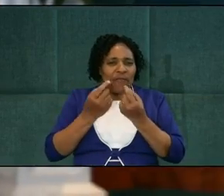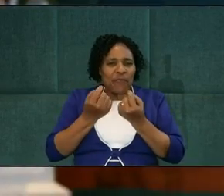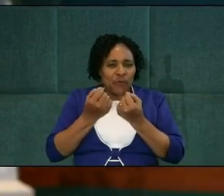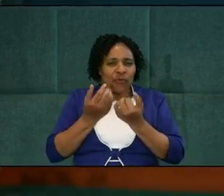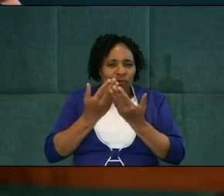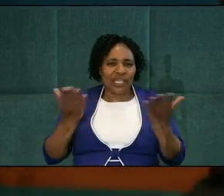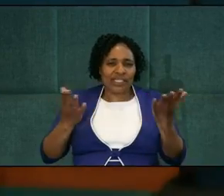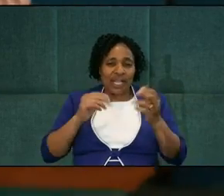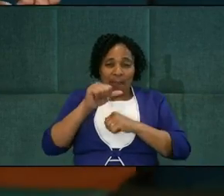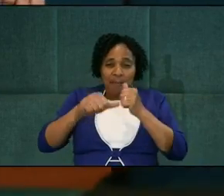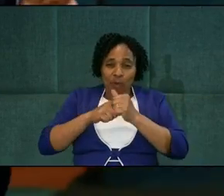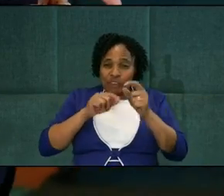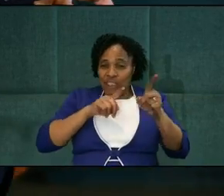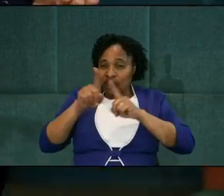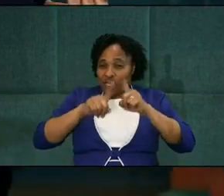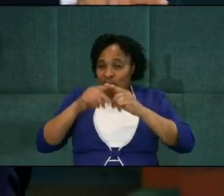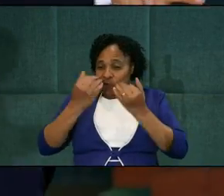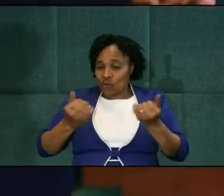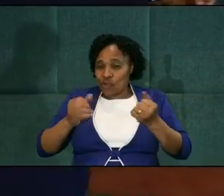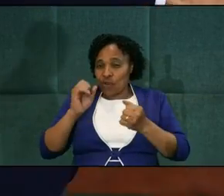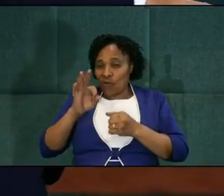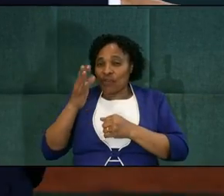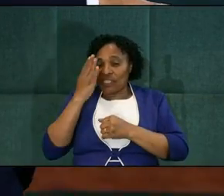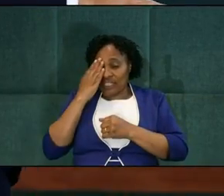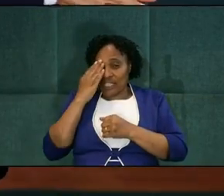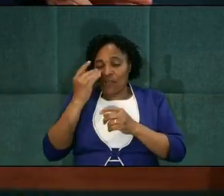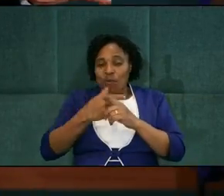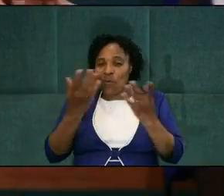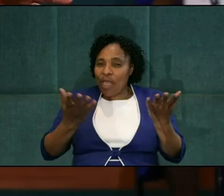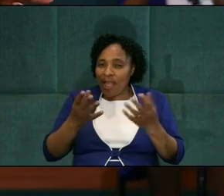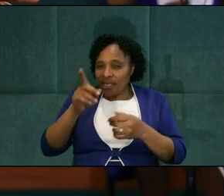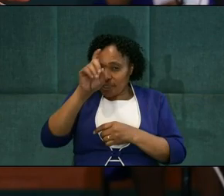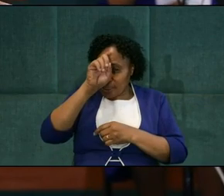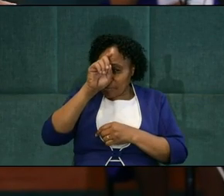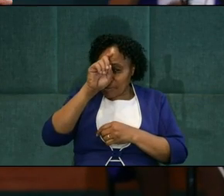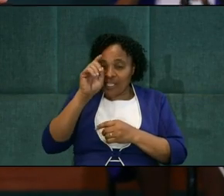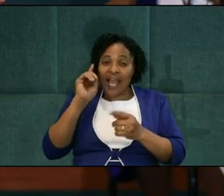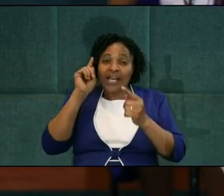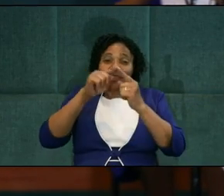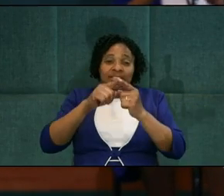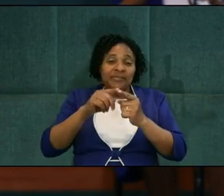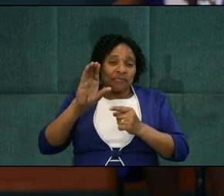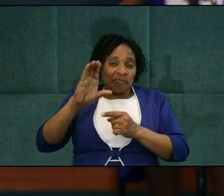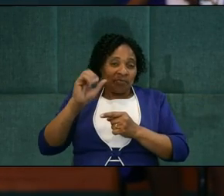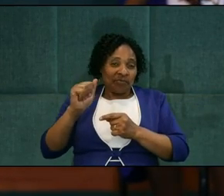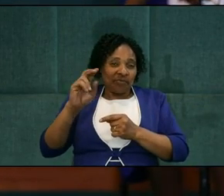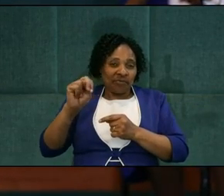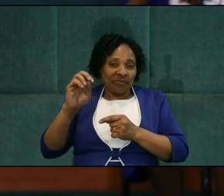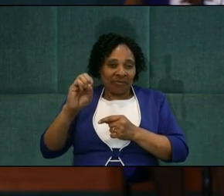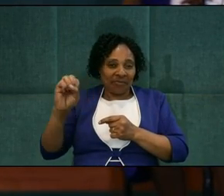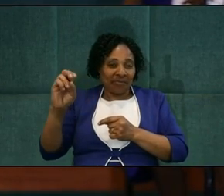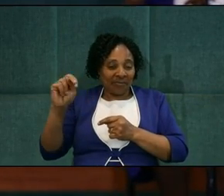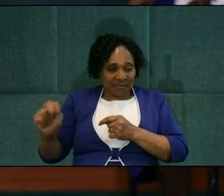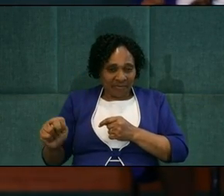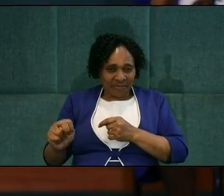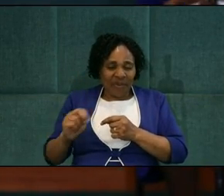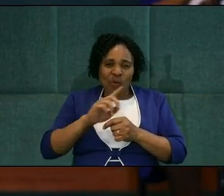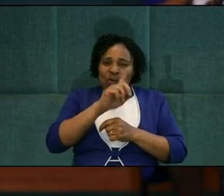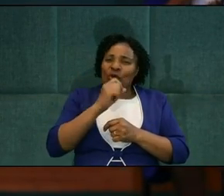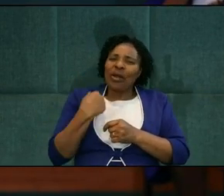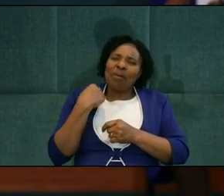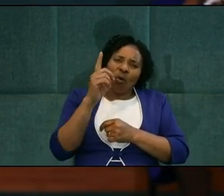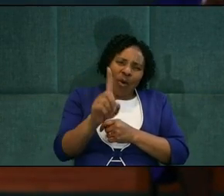journey of the children of Israel from Egypt to Canaan. Question number one. Does anybody